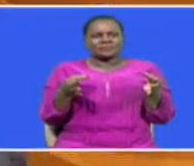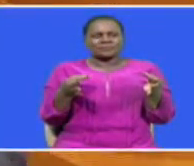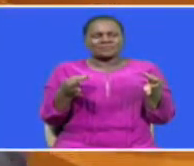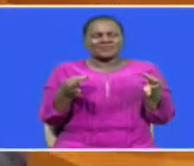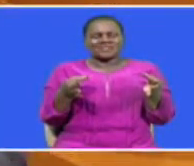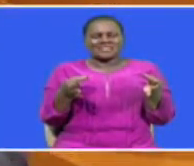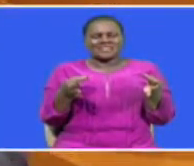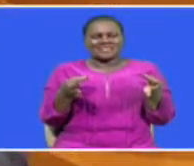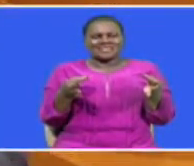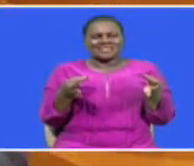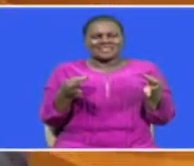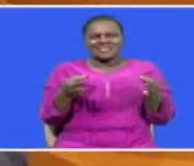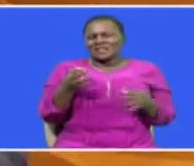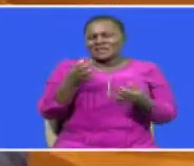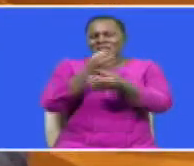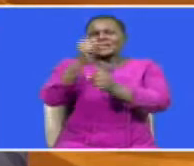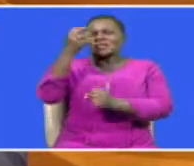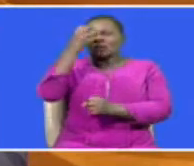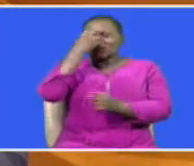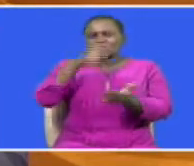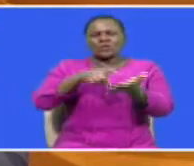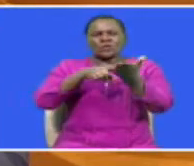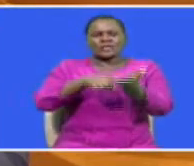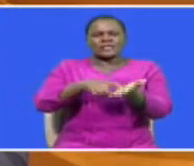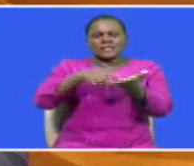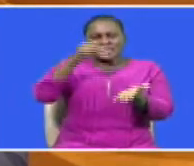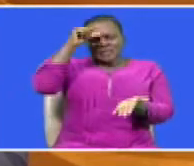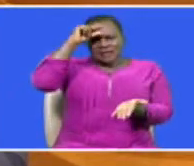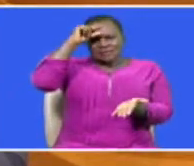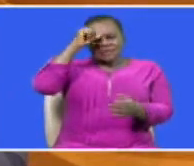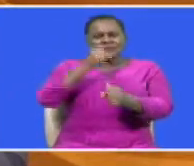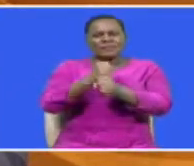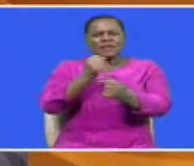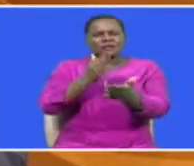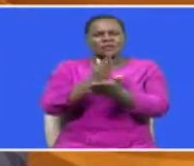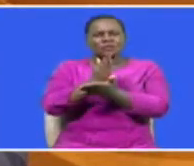Rais William Ruto amesisitiza kwamba serikali itahakikisha inatoa mwongozo wa namna